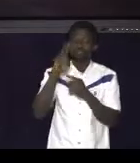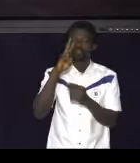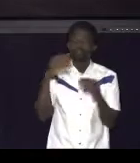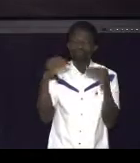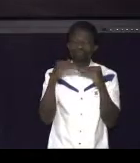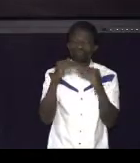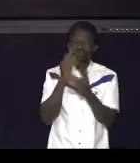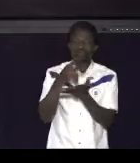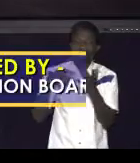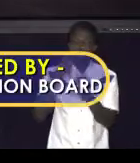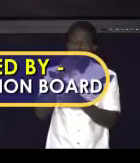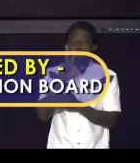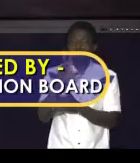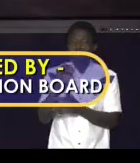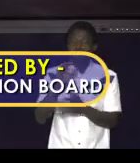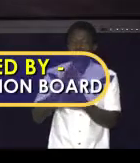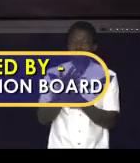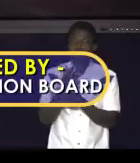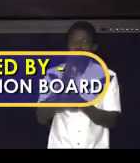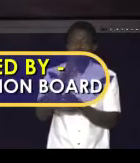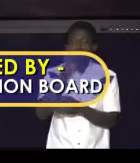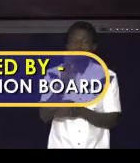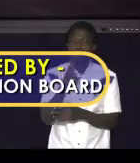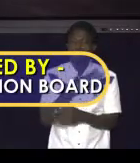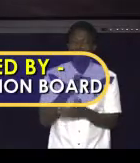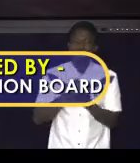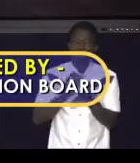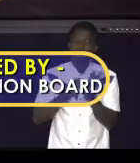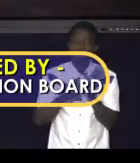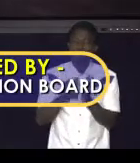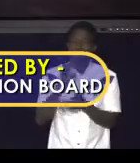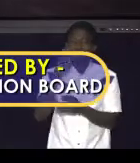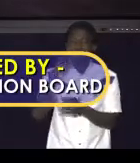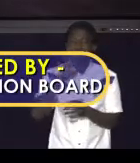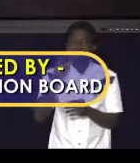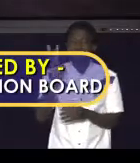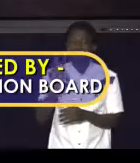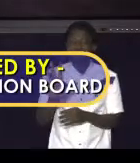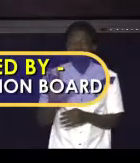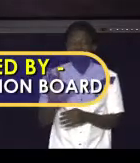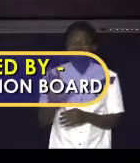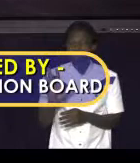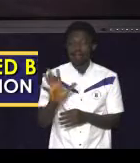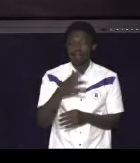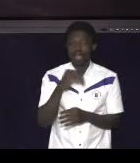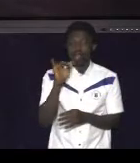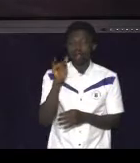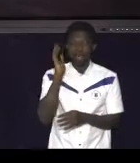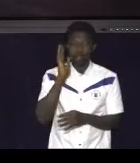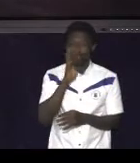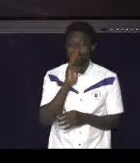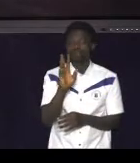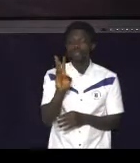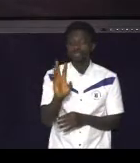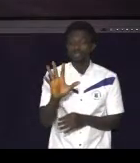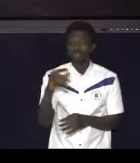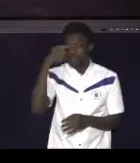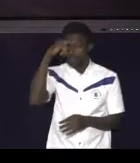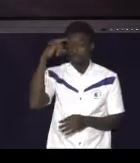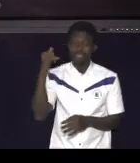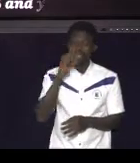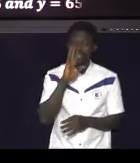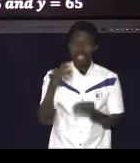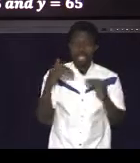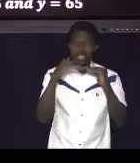parts. 130 divided by 2, and that means that X is 65 and Y will also be 65 because they